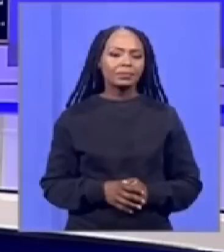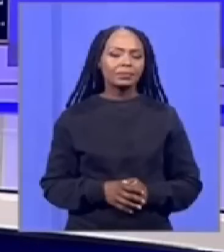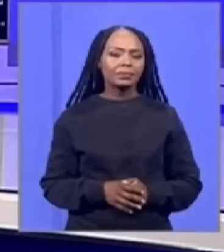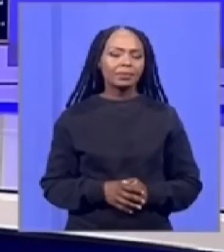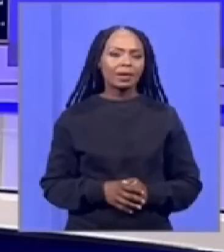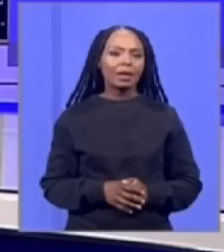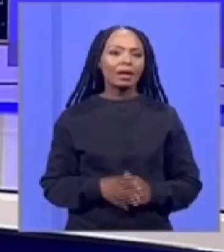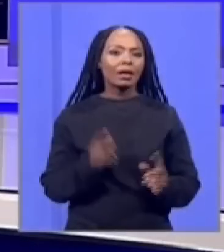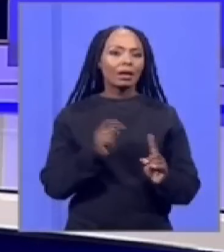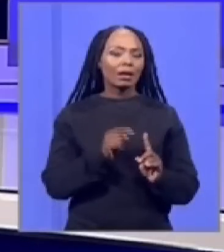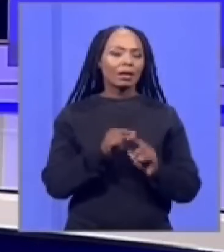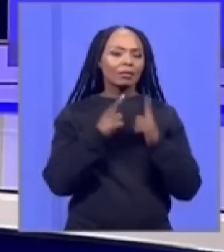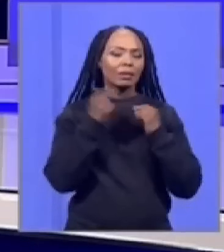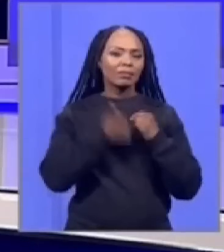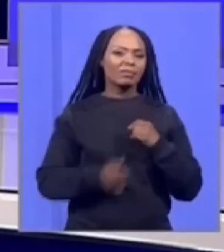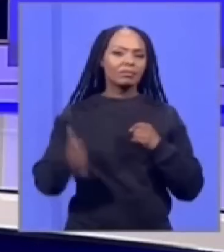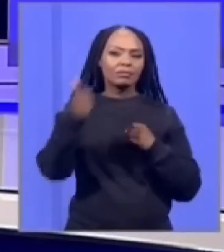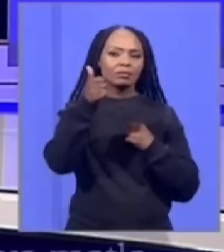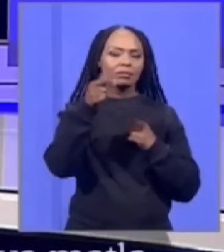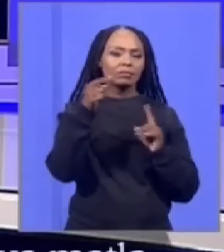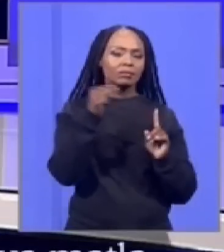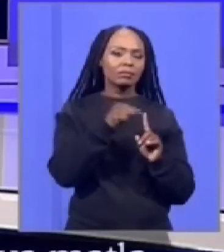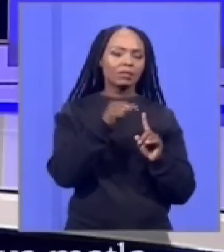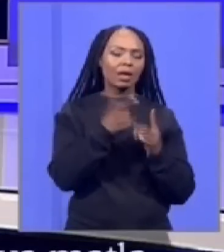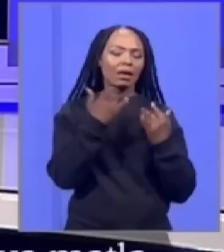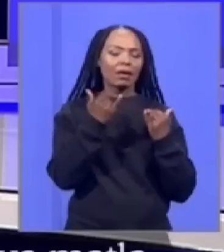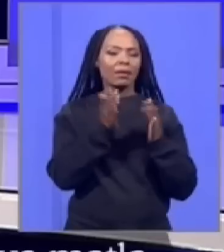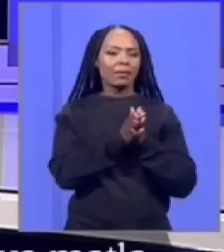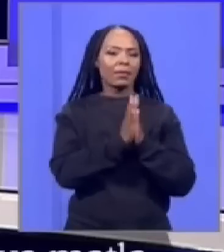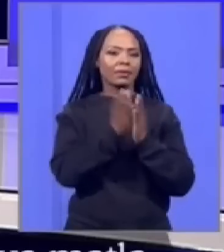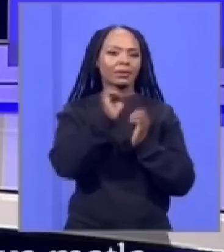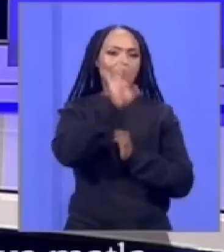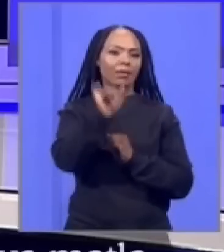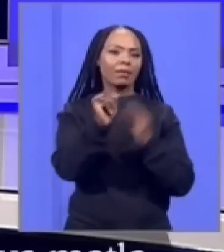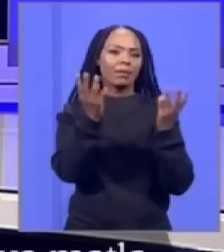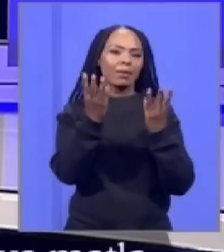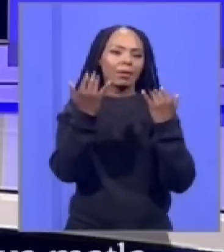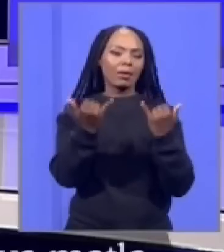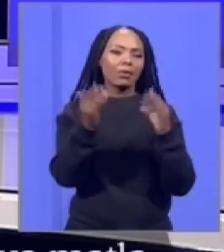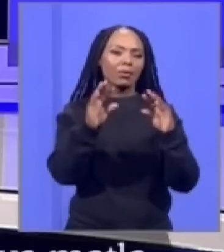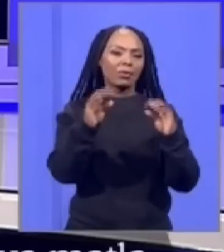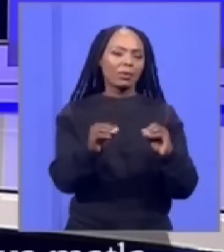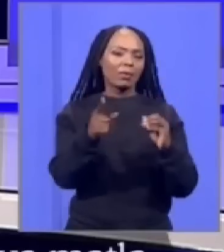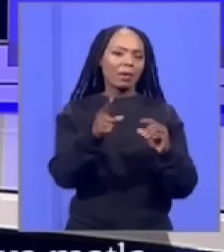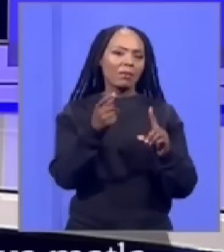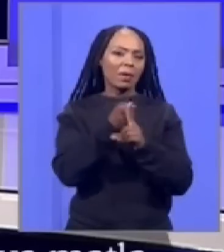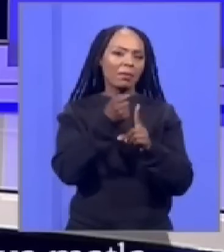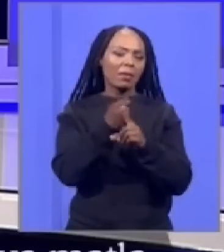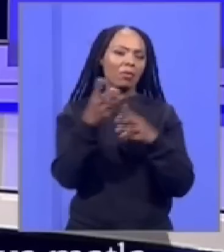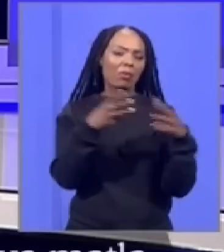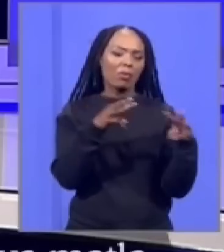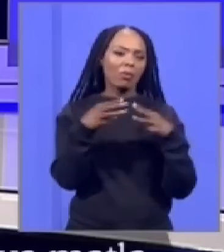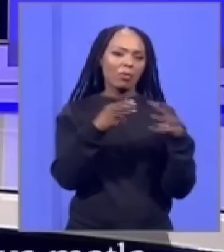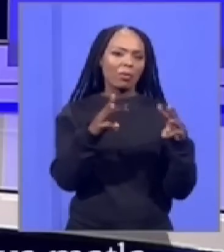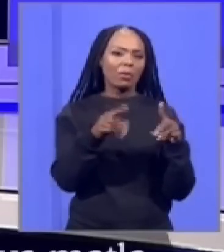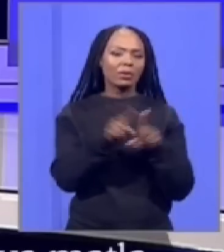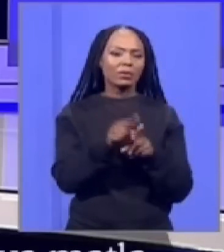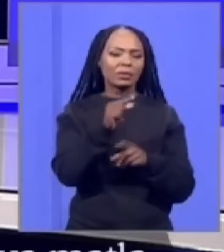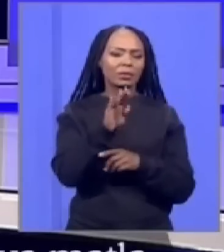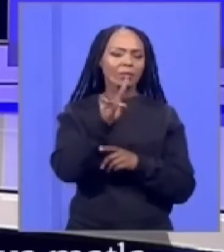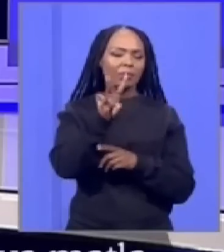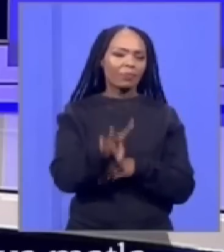Moreka Bishop wa kereke Anglican Ditaba Makgoba o ipiletsa ma Afrika Borwa ho ema kgahlano le ntwa le tshebediso e mpe ya matla. Makgoba o